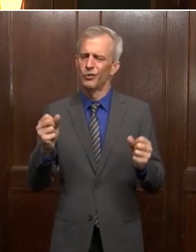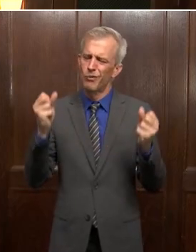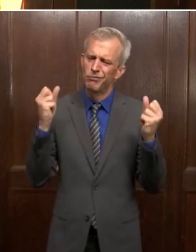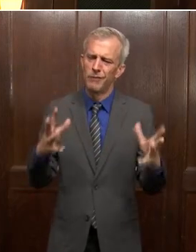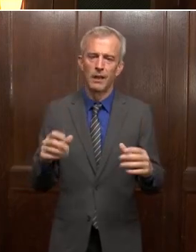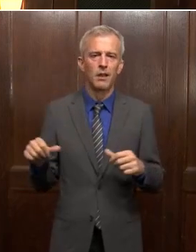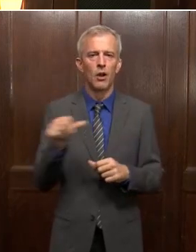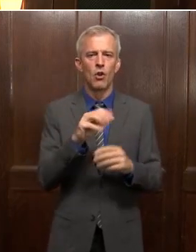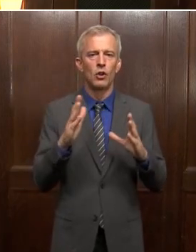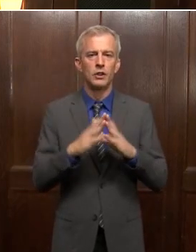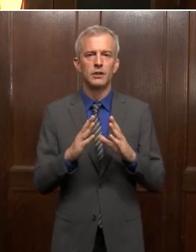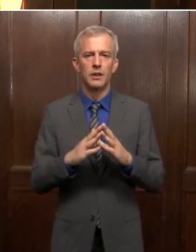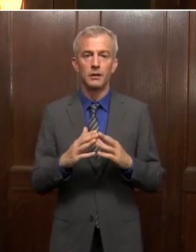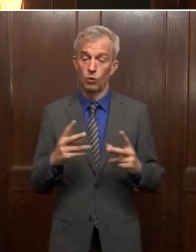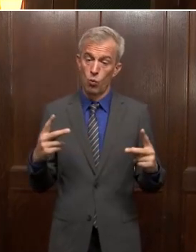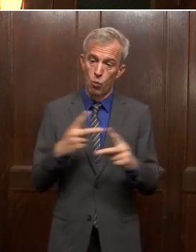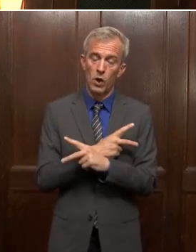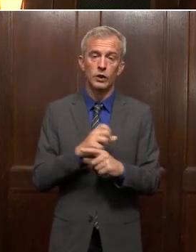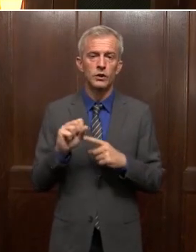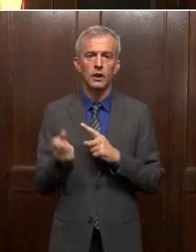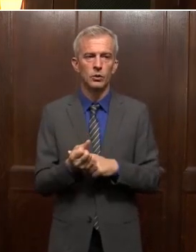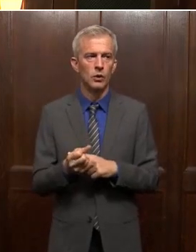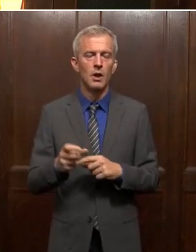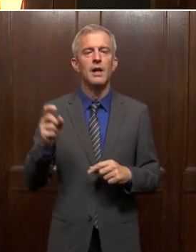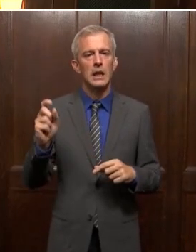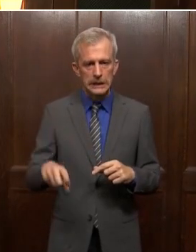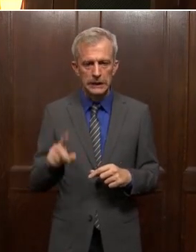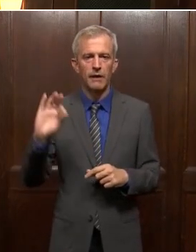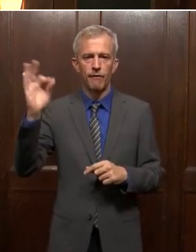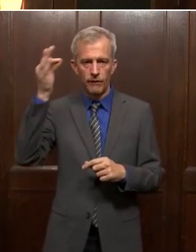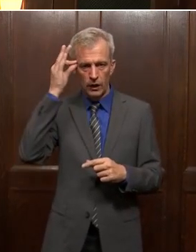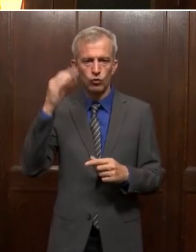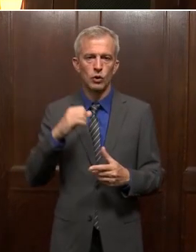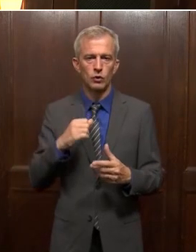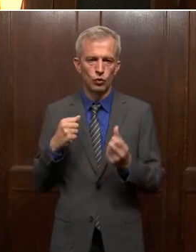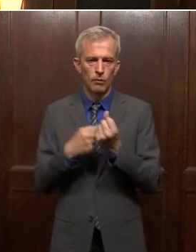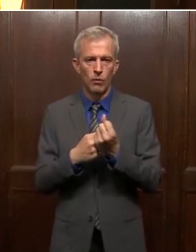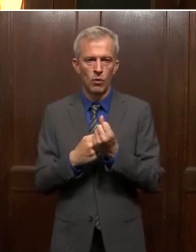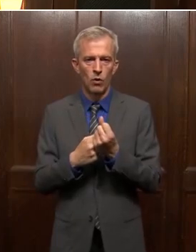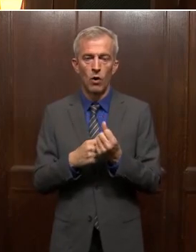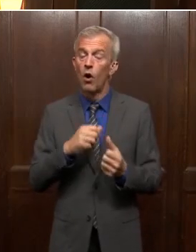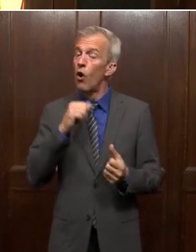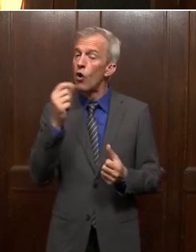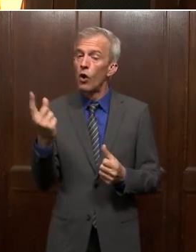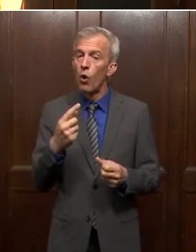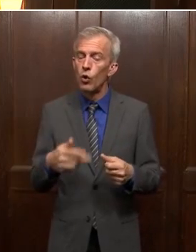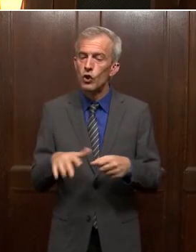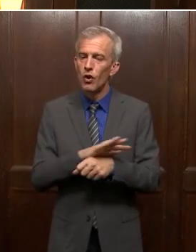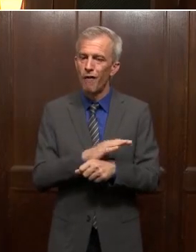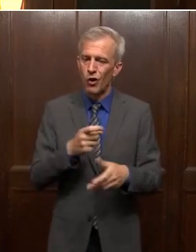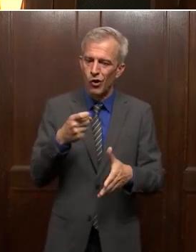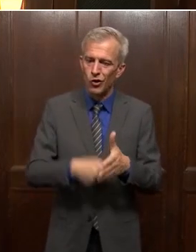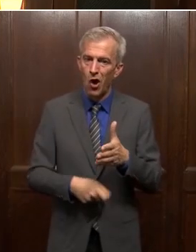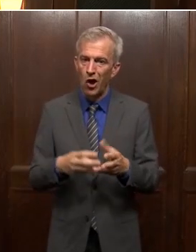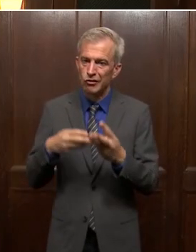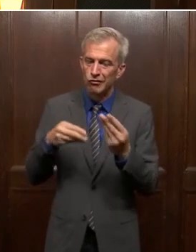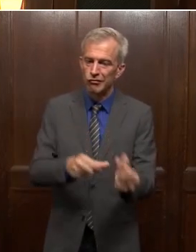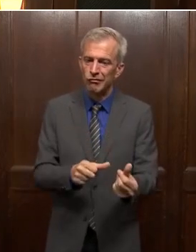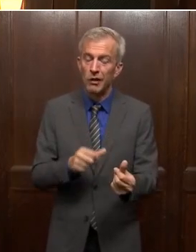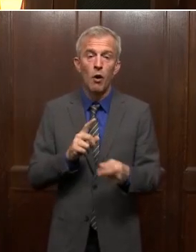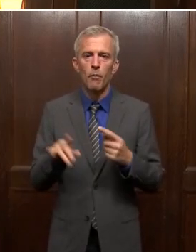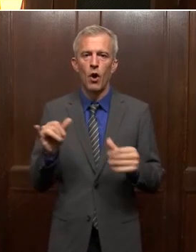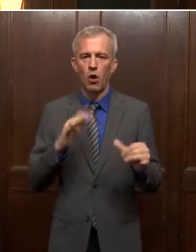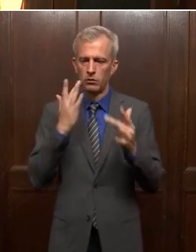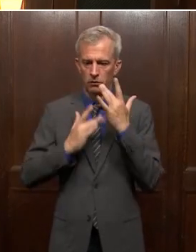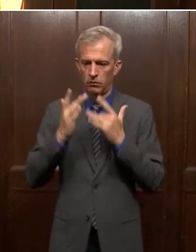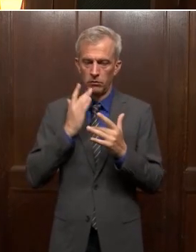the country in worse positions, need that federal support, not just to cover costs, but shortfalls so cities don't